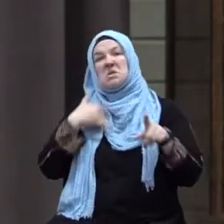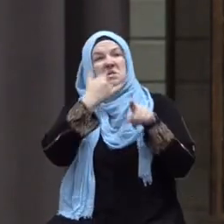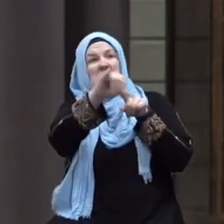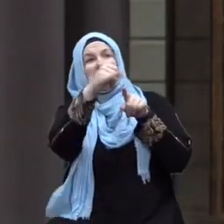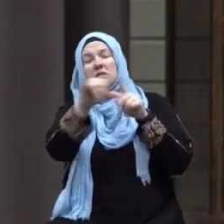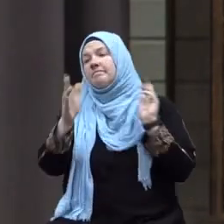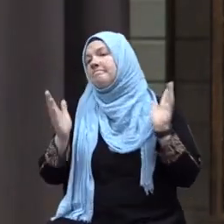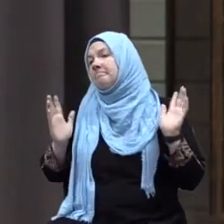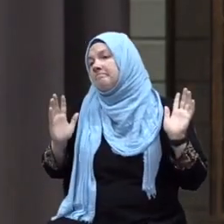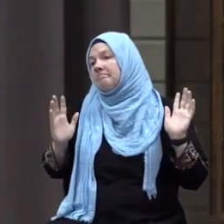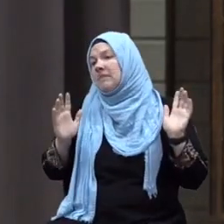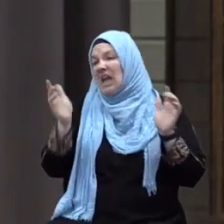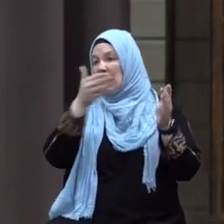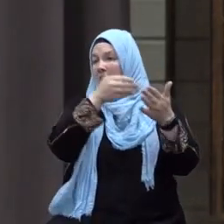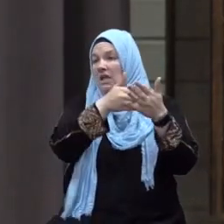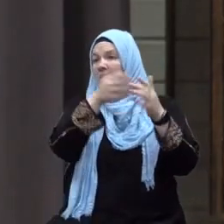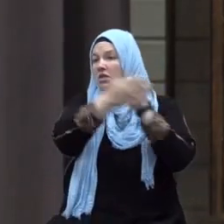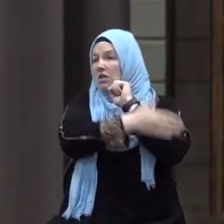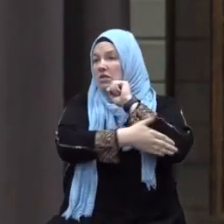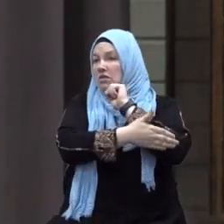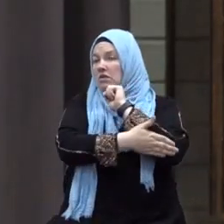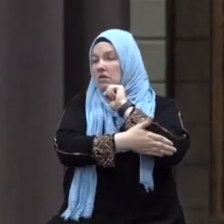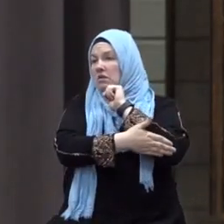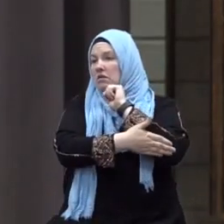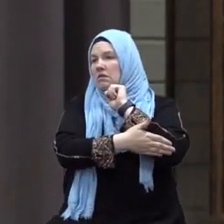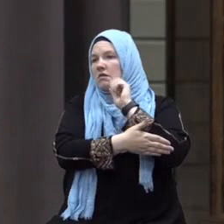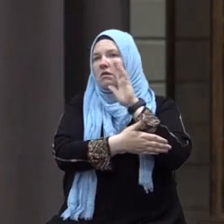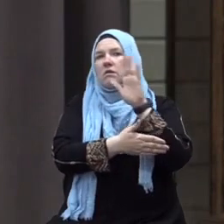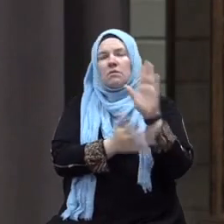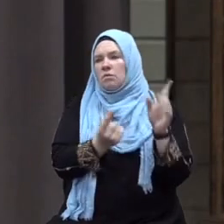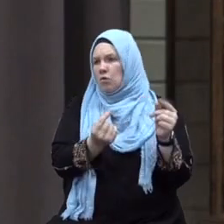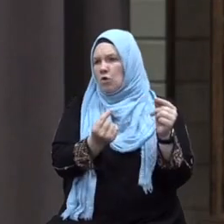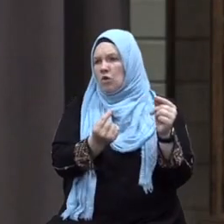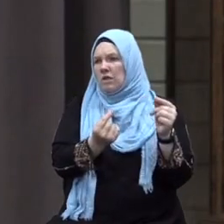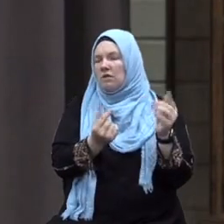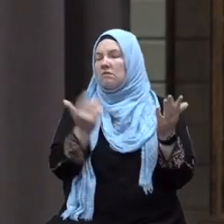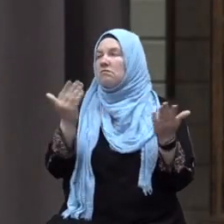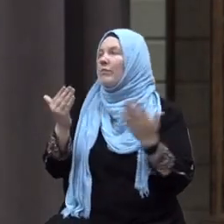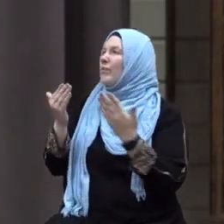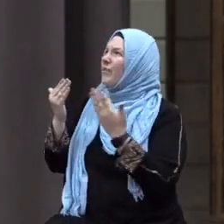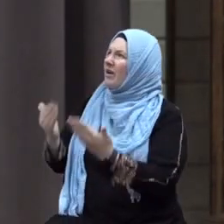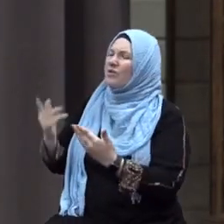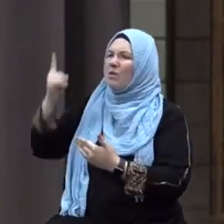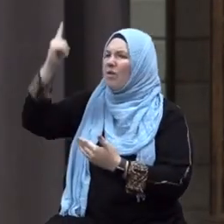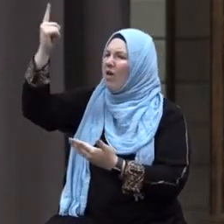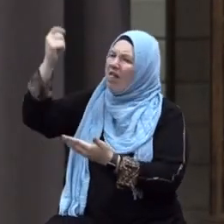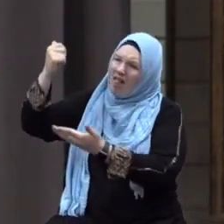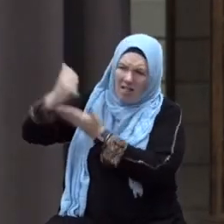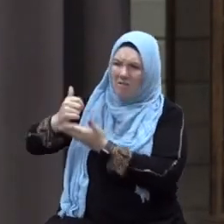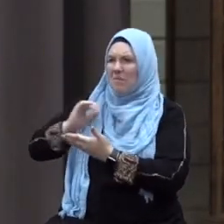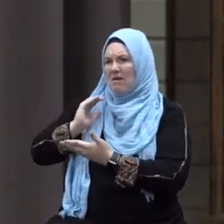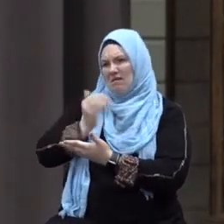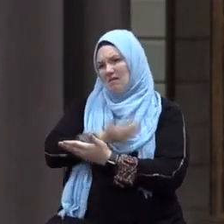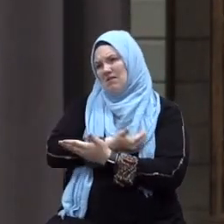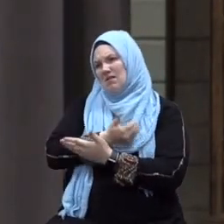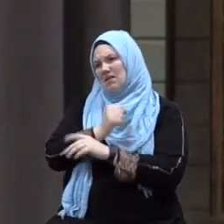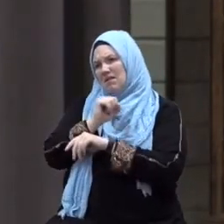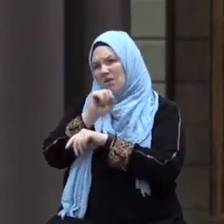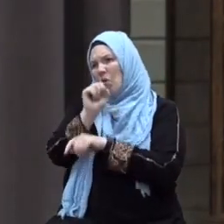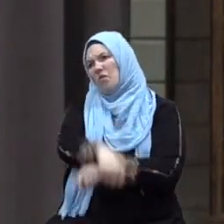them, against them. We should pray to Allah to help us overcome our